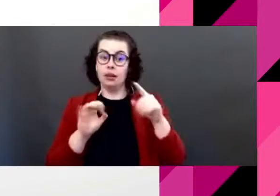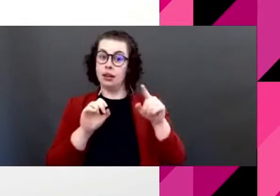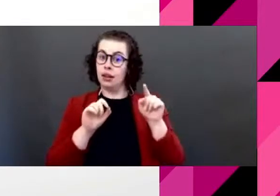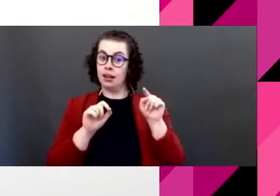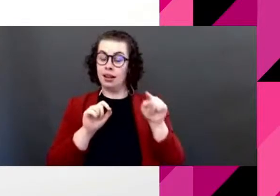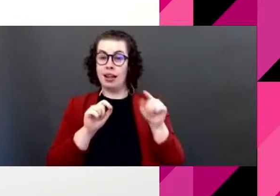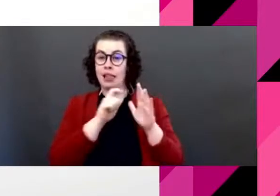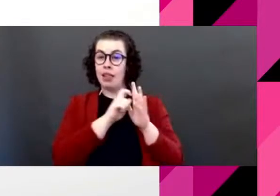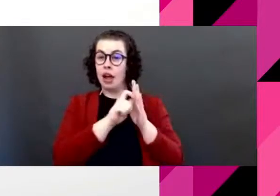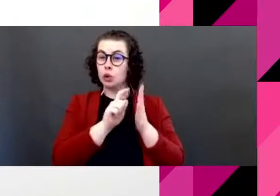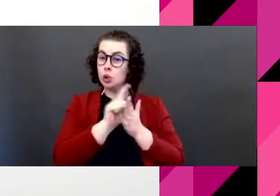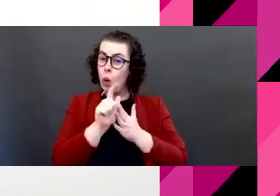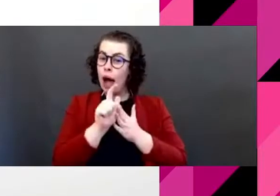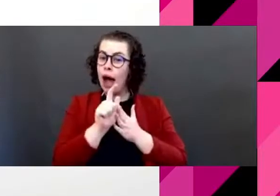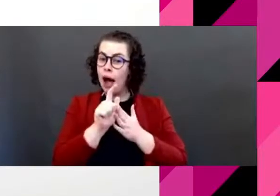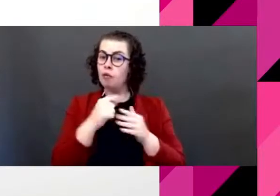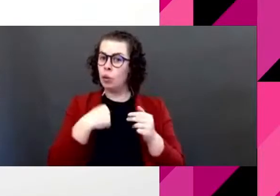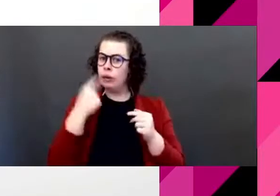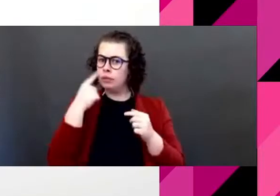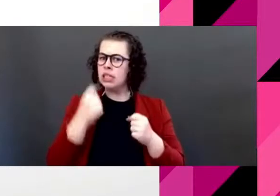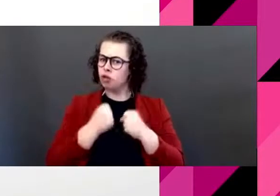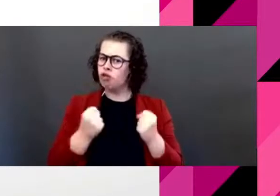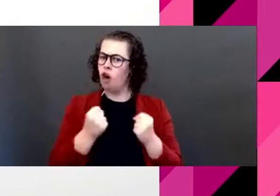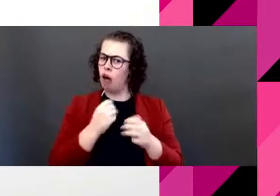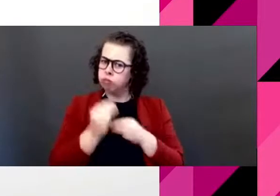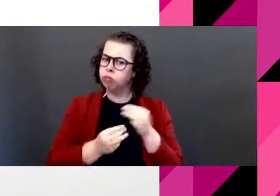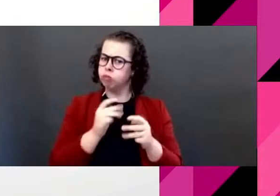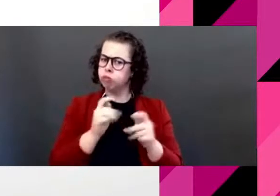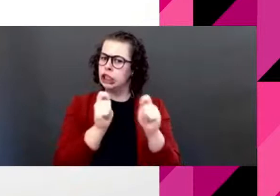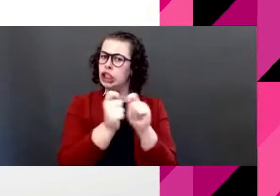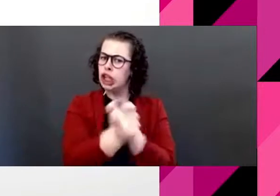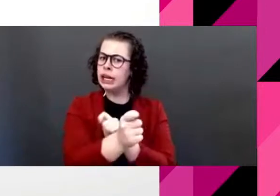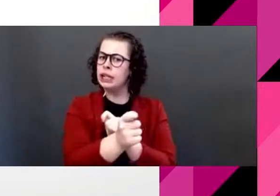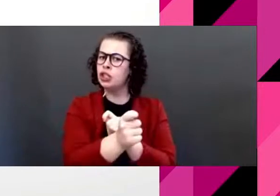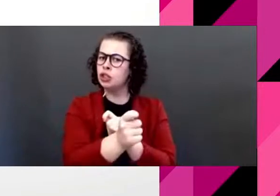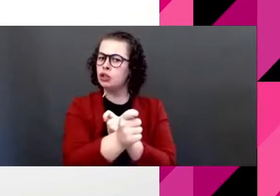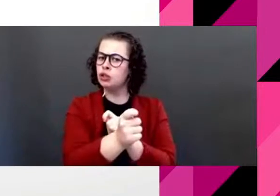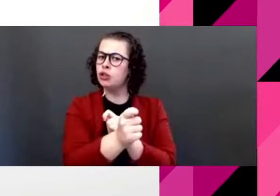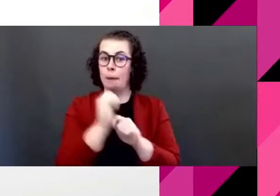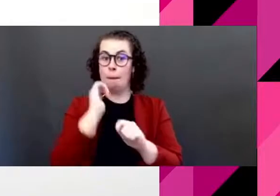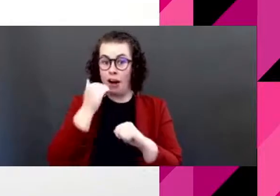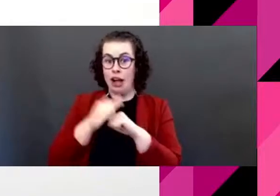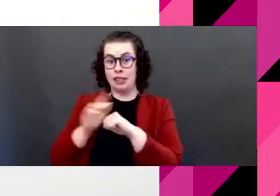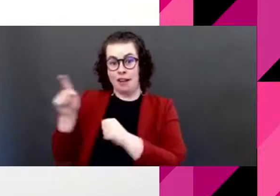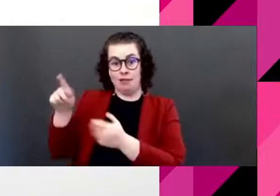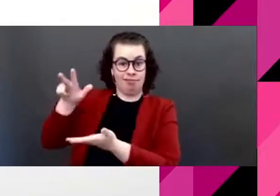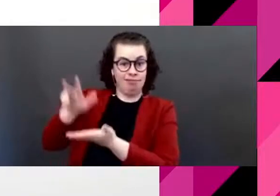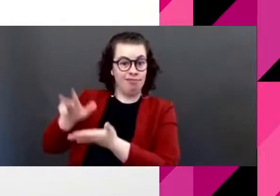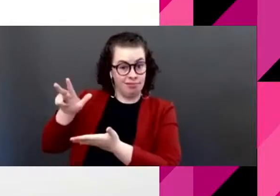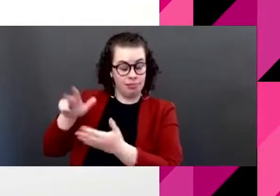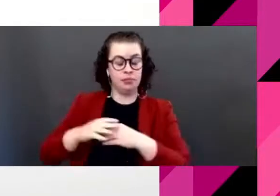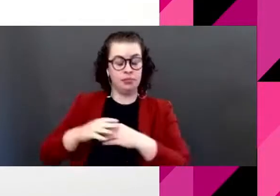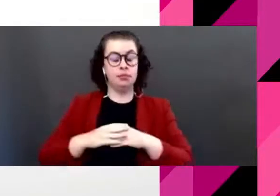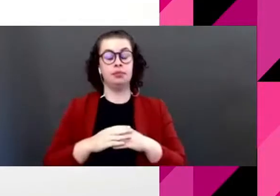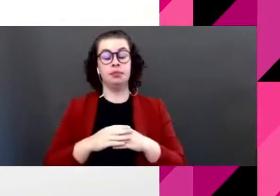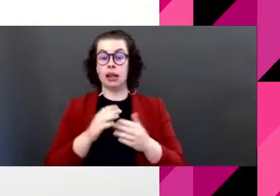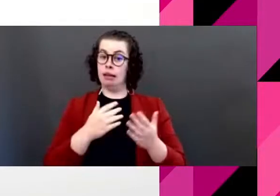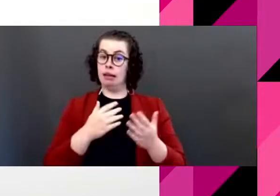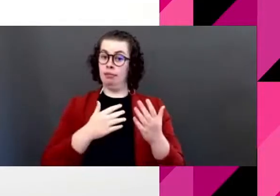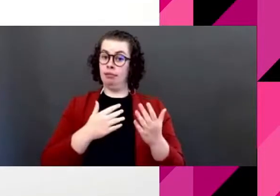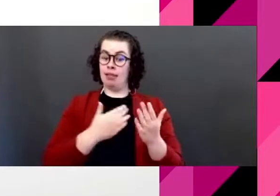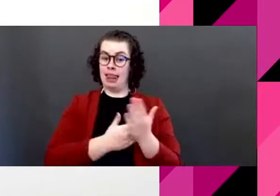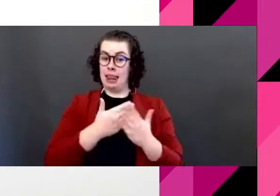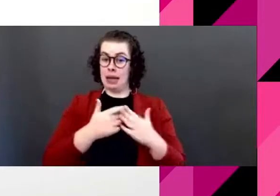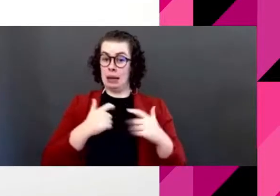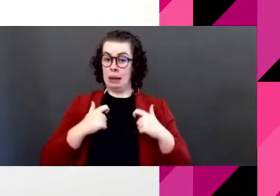which more progress we've seen since the adoption of the Convention. We know that the denial of legal capacity affects